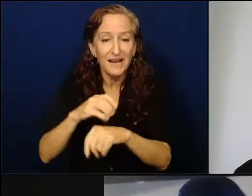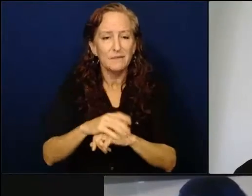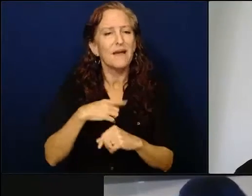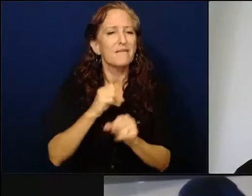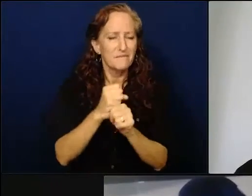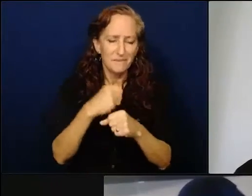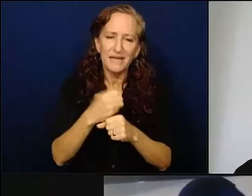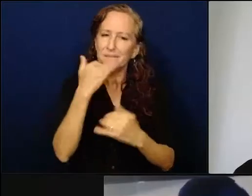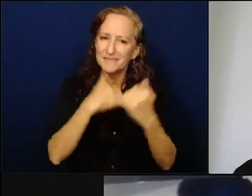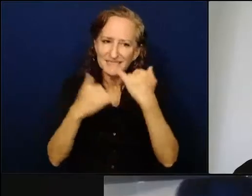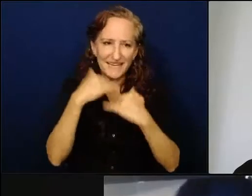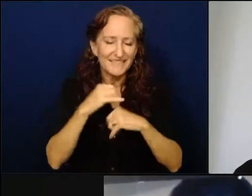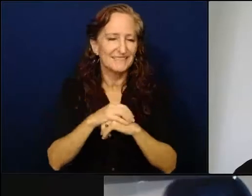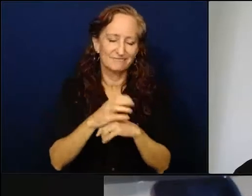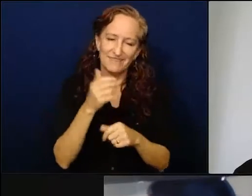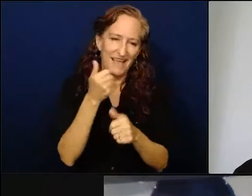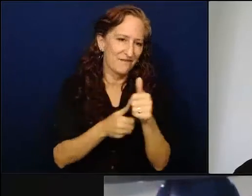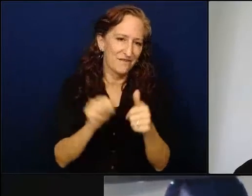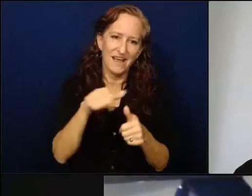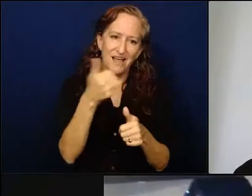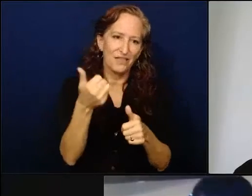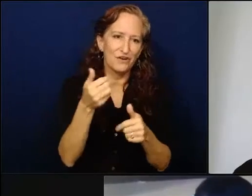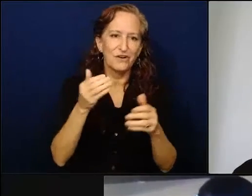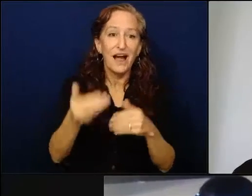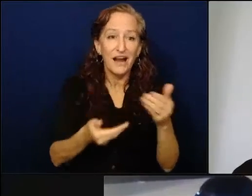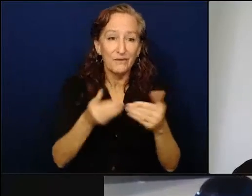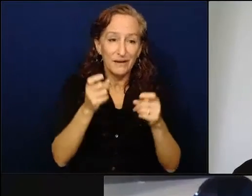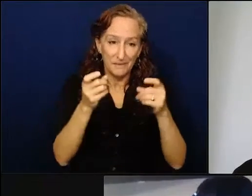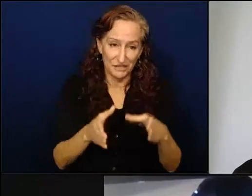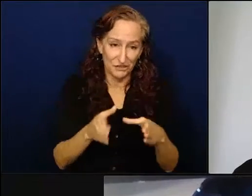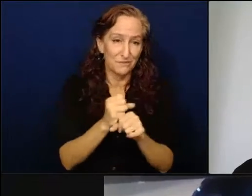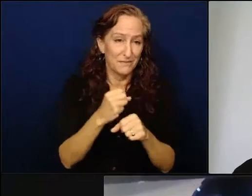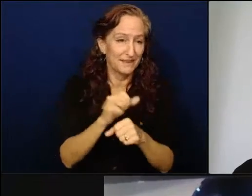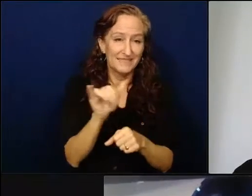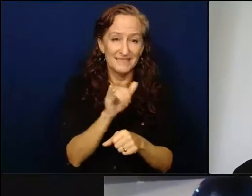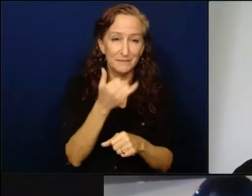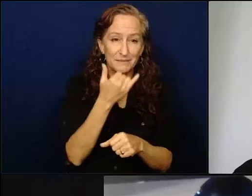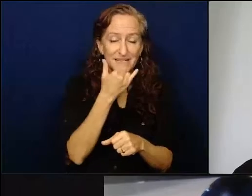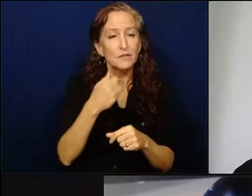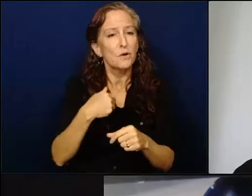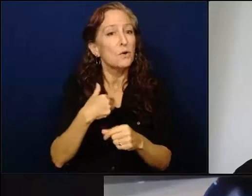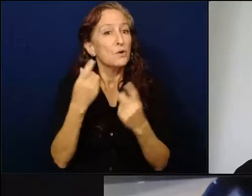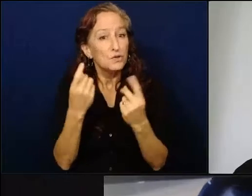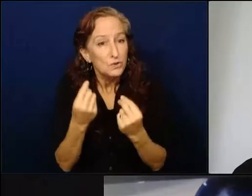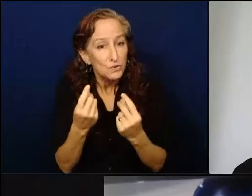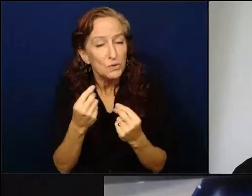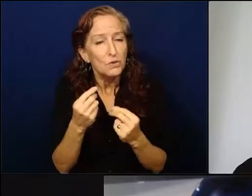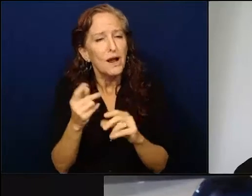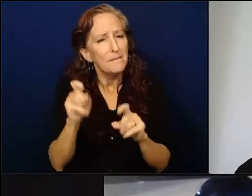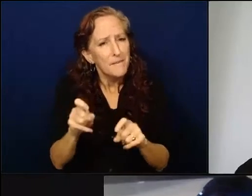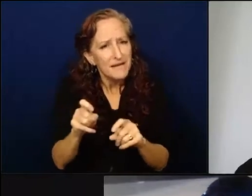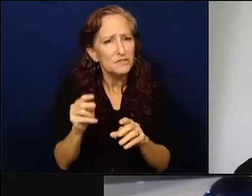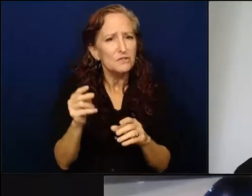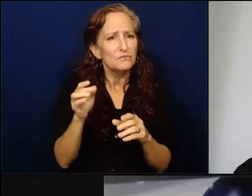way, as every hiring manager has. And I think for me, the thing is to be reflective about what I could have done better, right? Did I not set this person